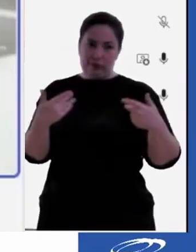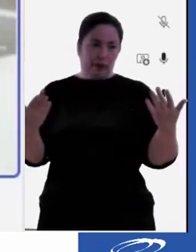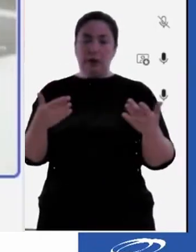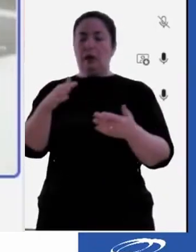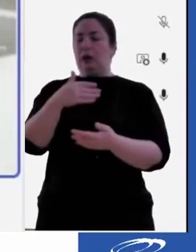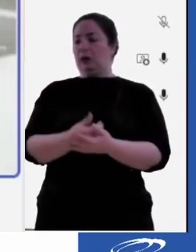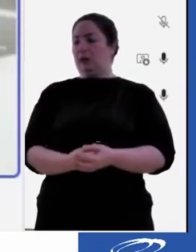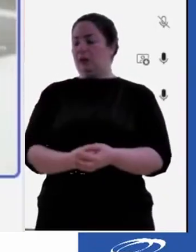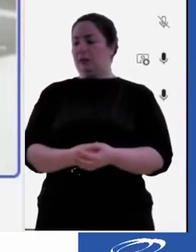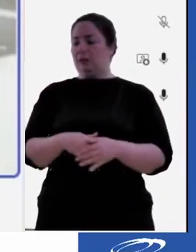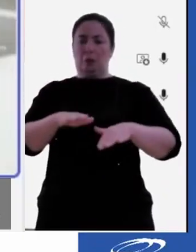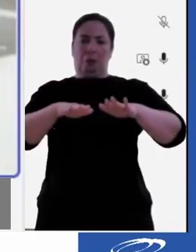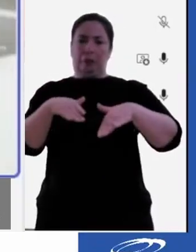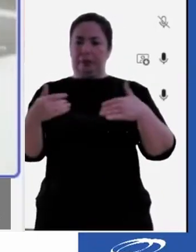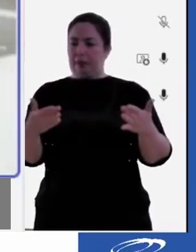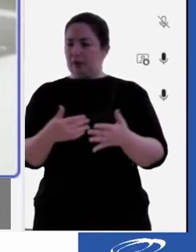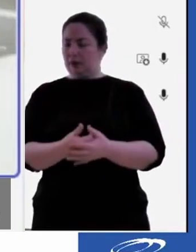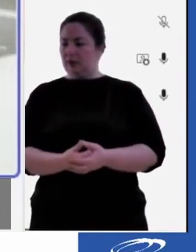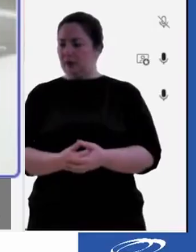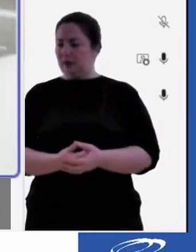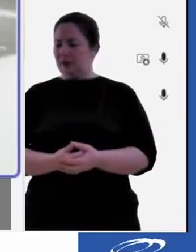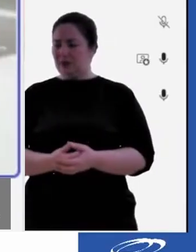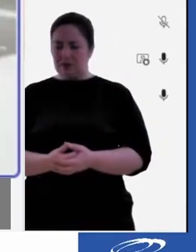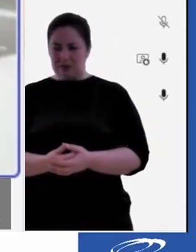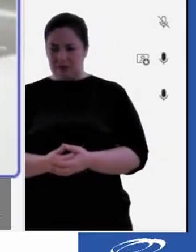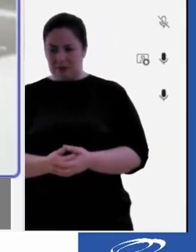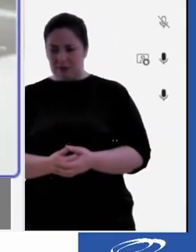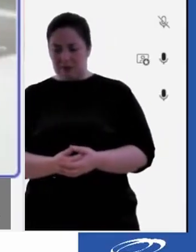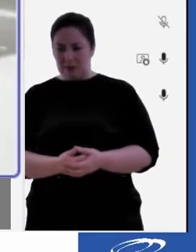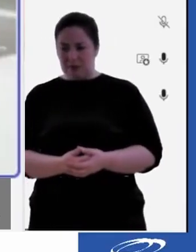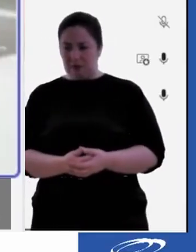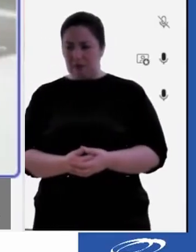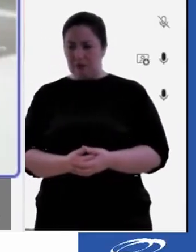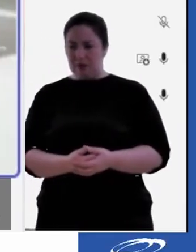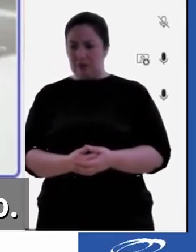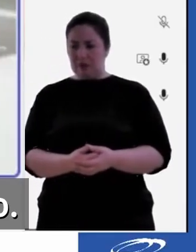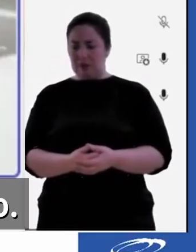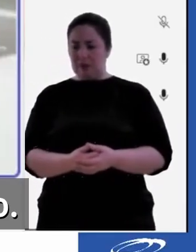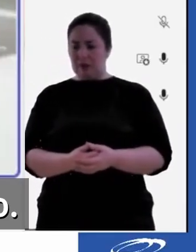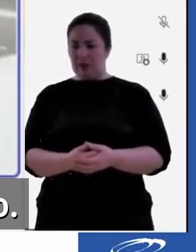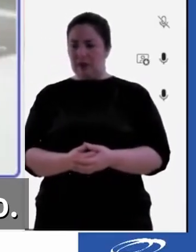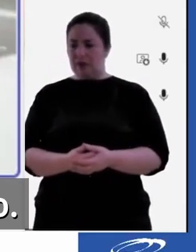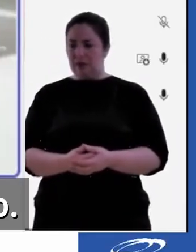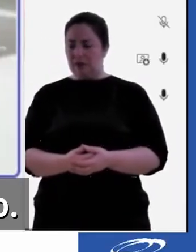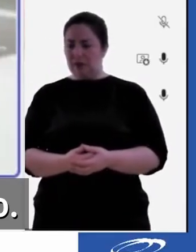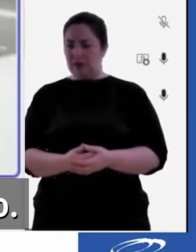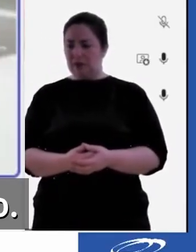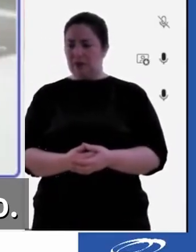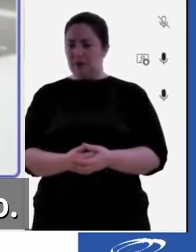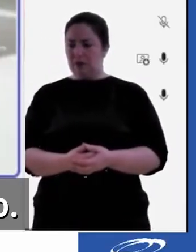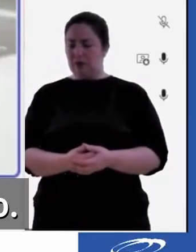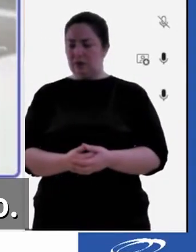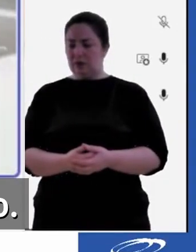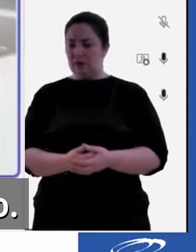about the PCR in the US, we have the BioFire panel for testing synovial fluid. The nice thing about that is